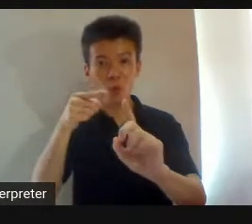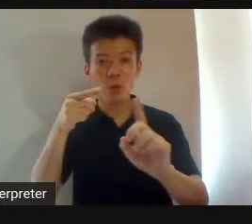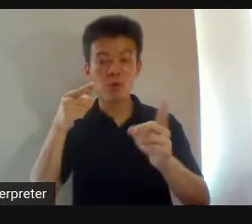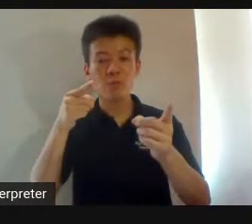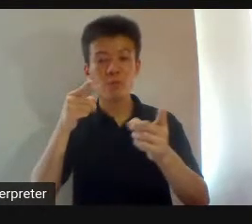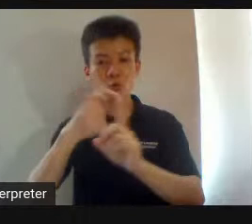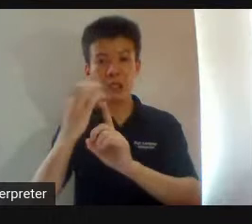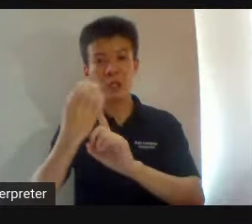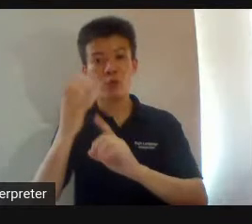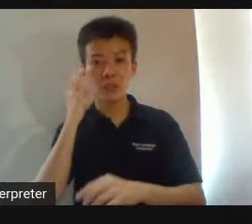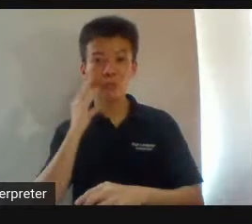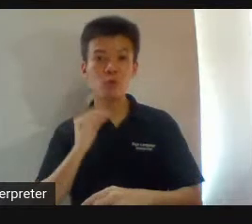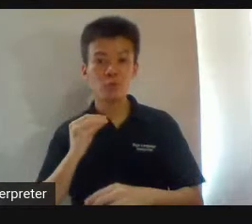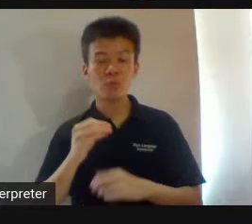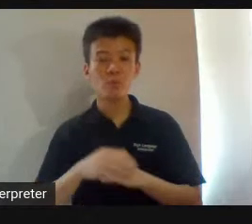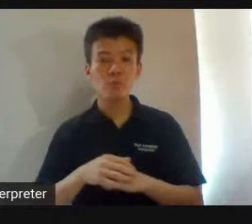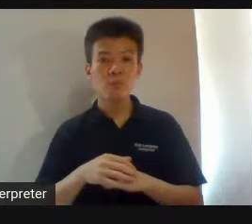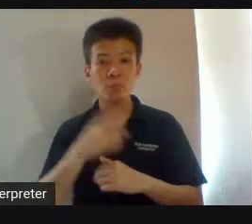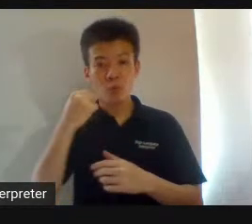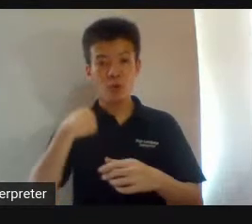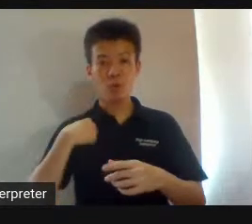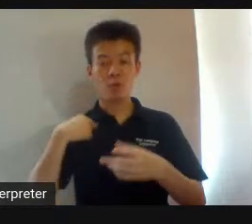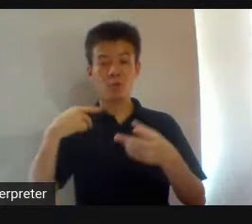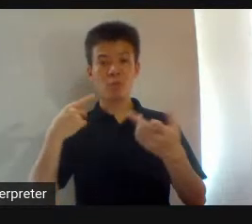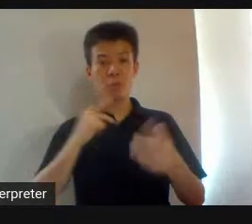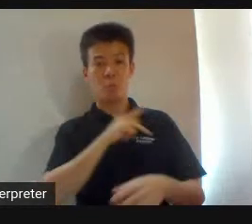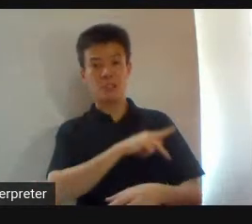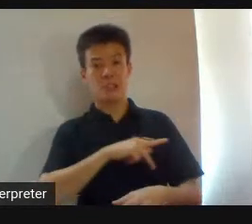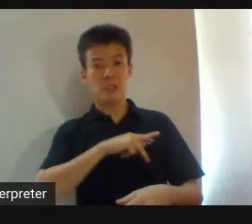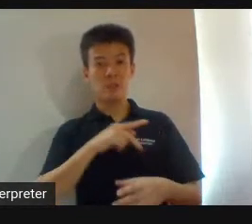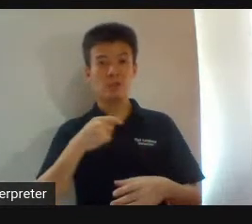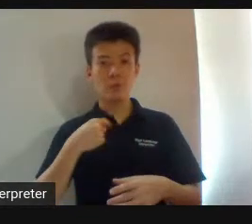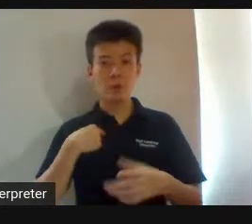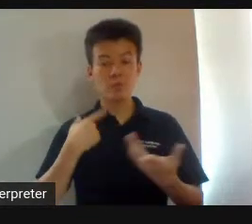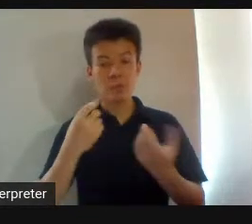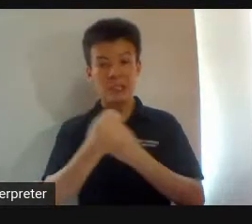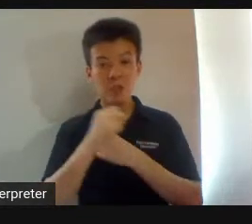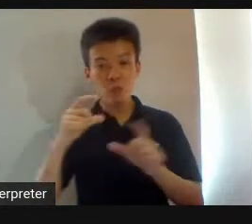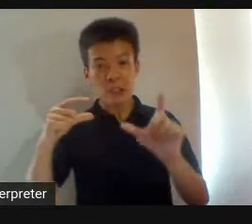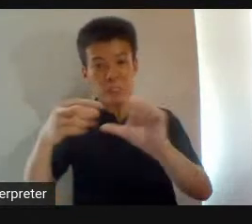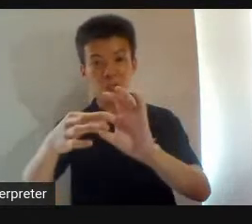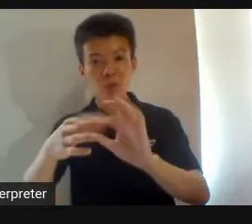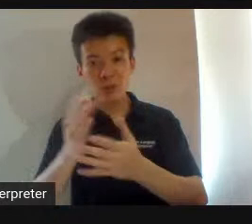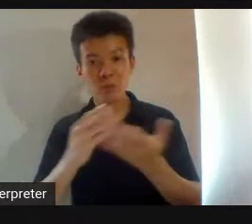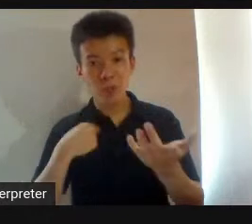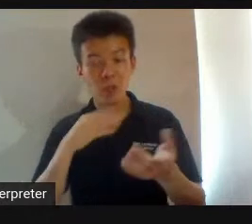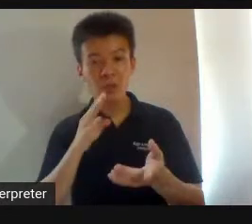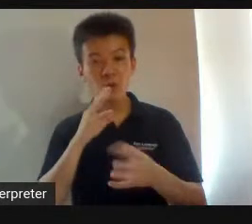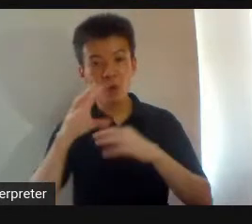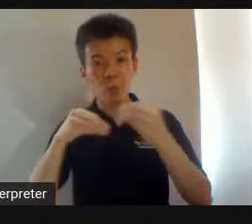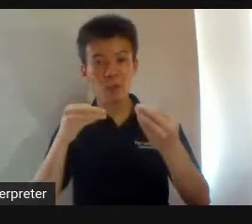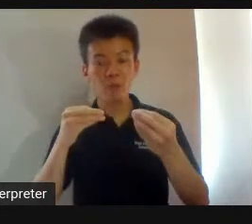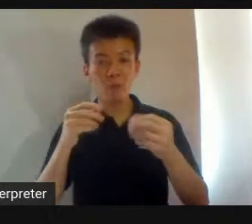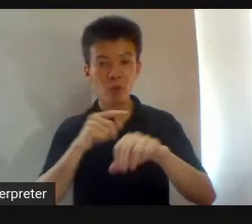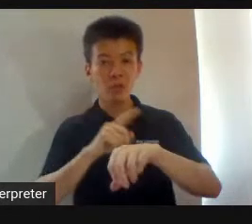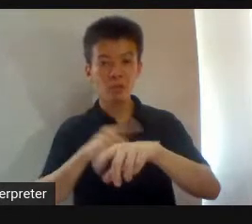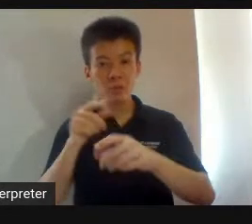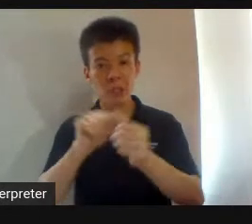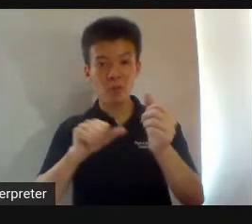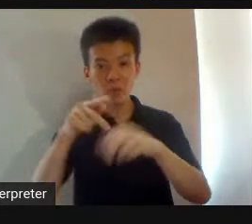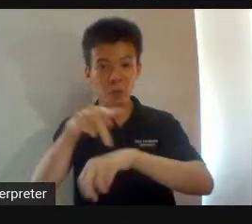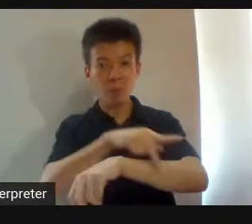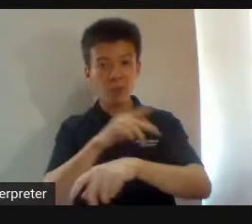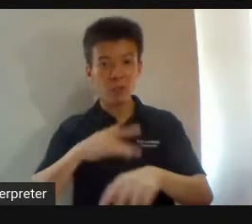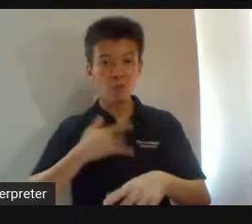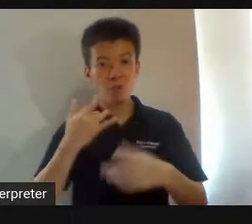cultural experience because of our positionalities. And I would love to link that to something that I speak about all the time in every panel, and it